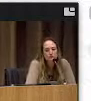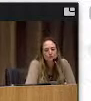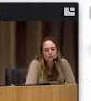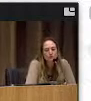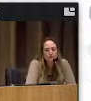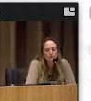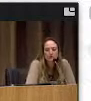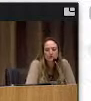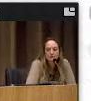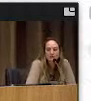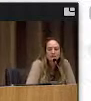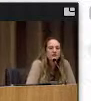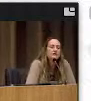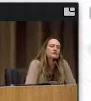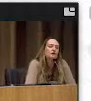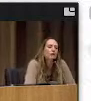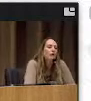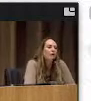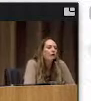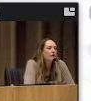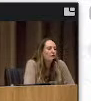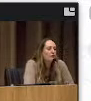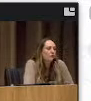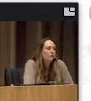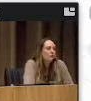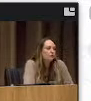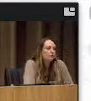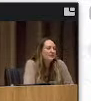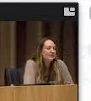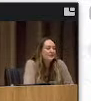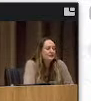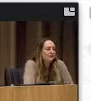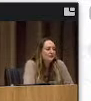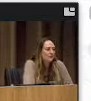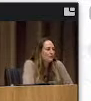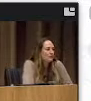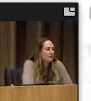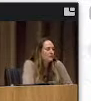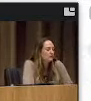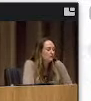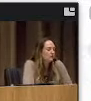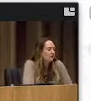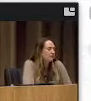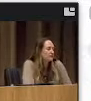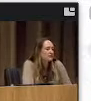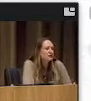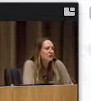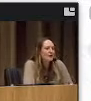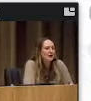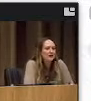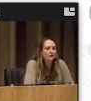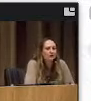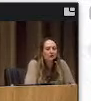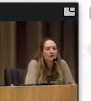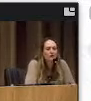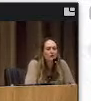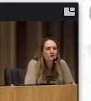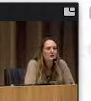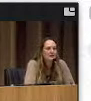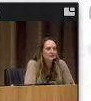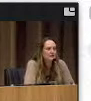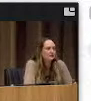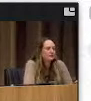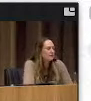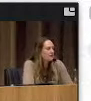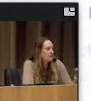cases, and this is very structured. And also the vaccination was decisive to change what we